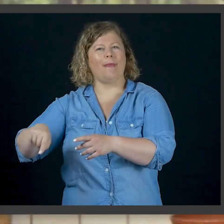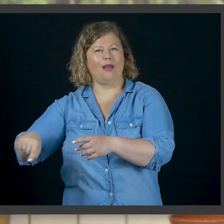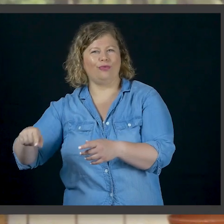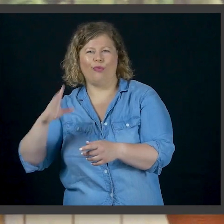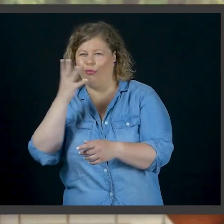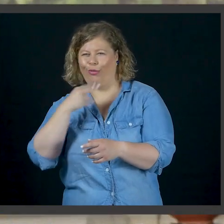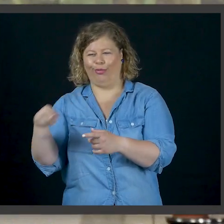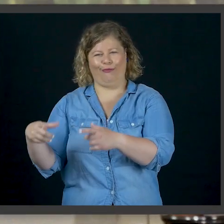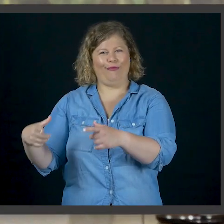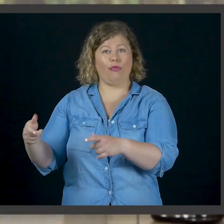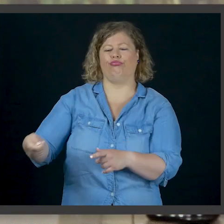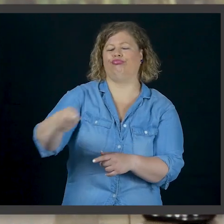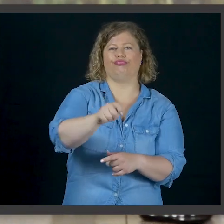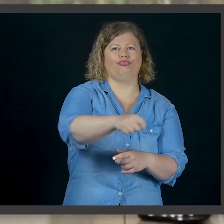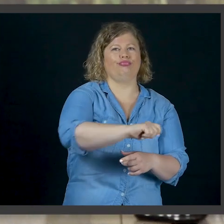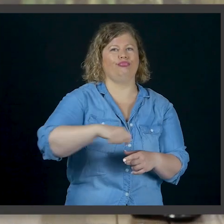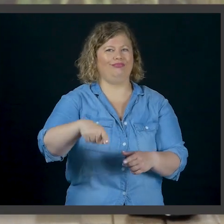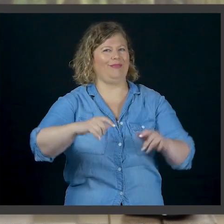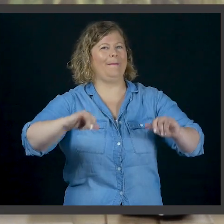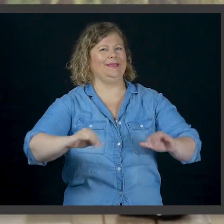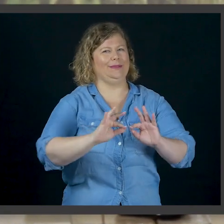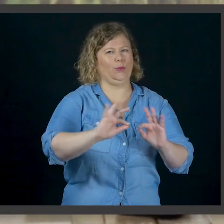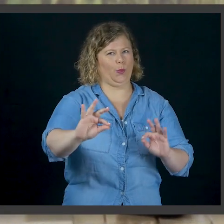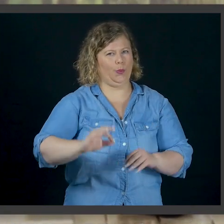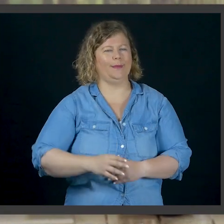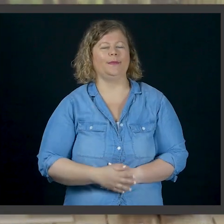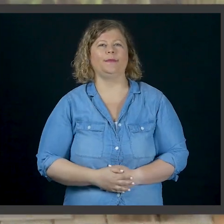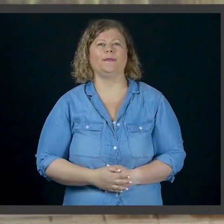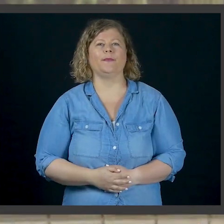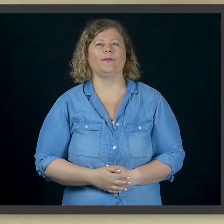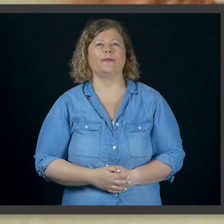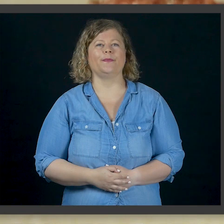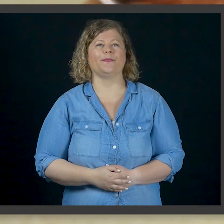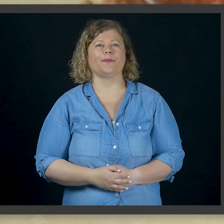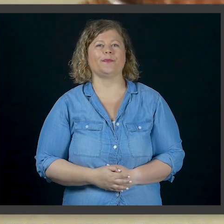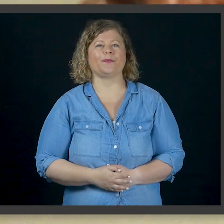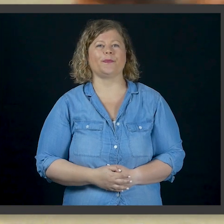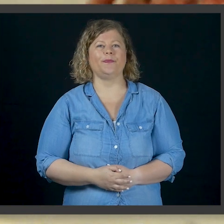this beautiful tomato sauce over the pizza dough.